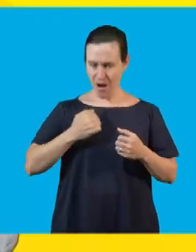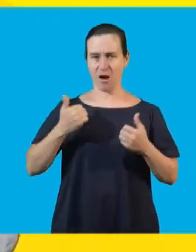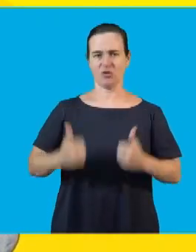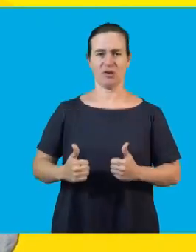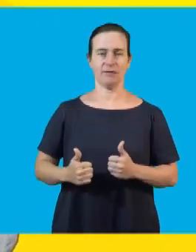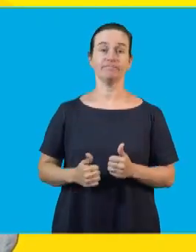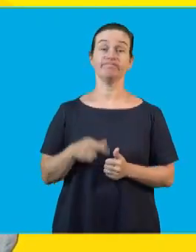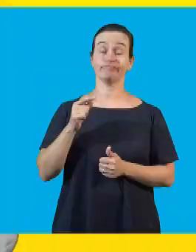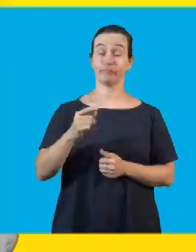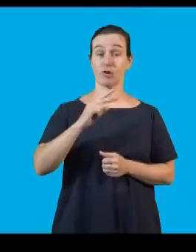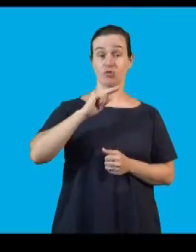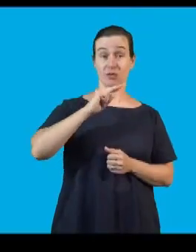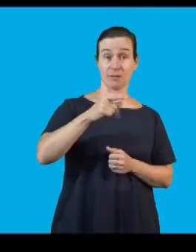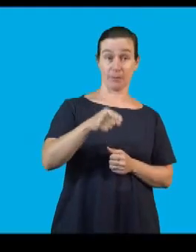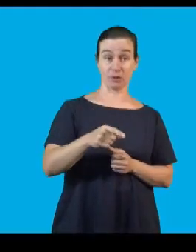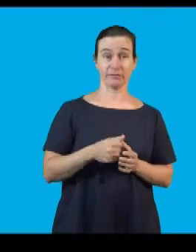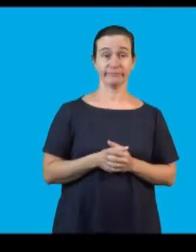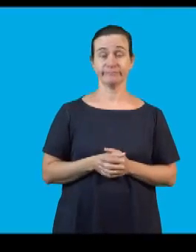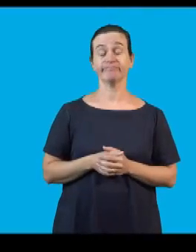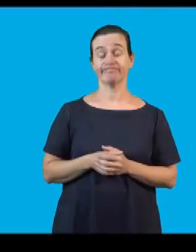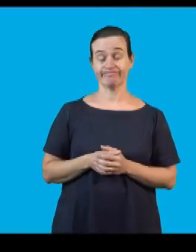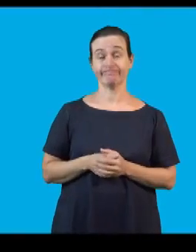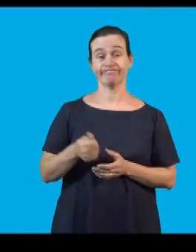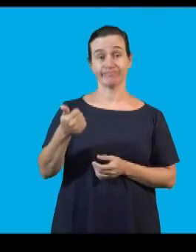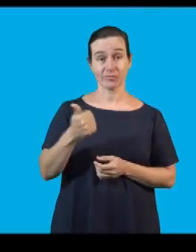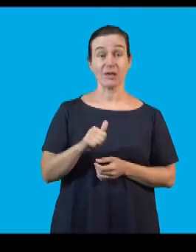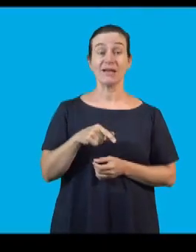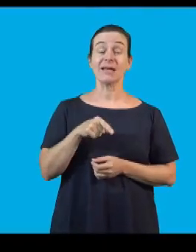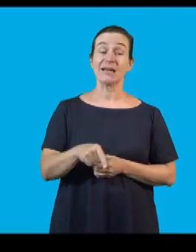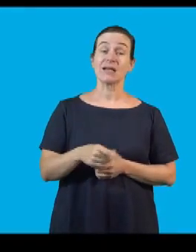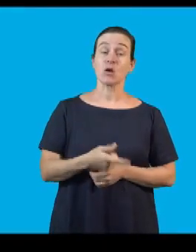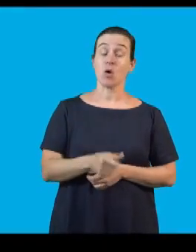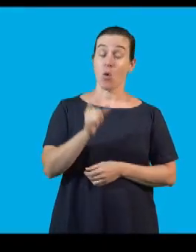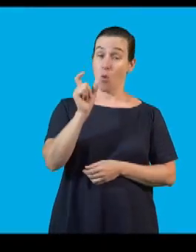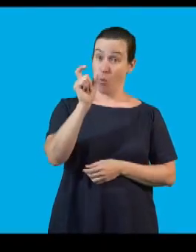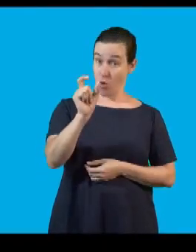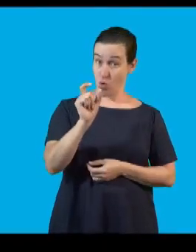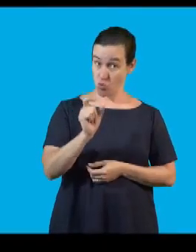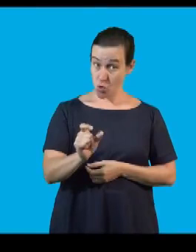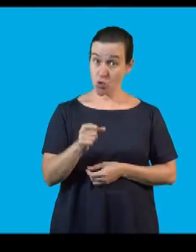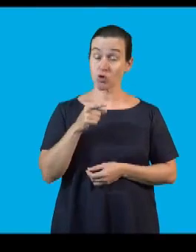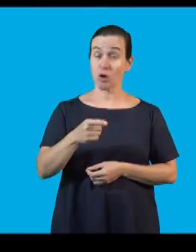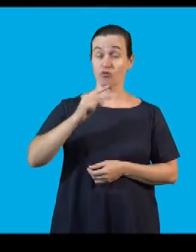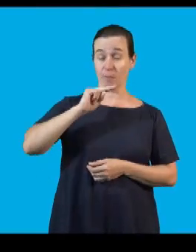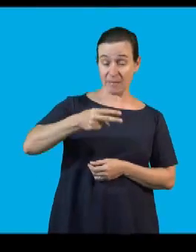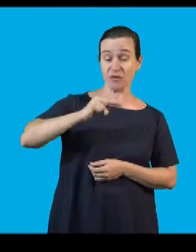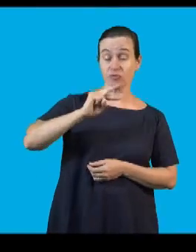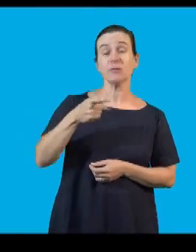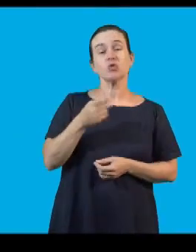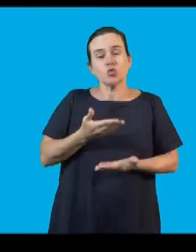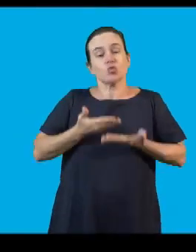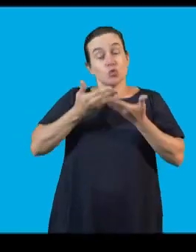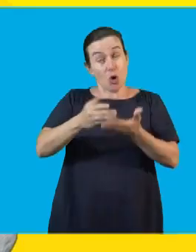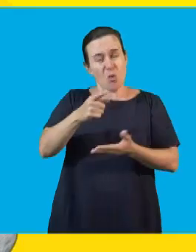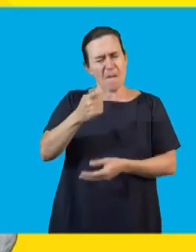chair. And when you look at the response, it says, the words are repeated to show how angry the man is. It's